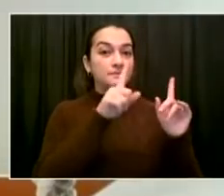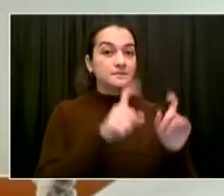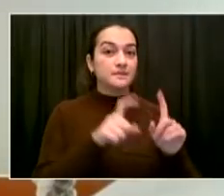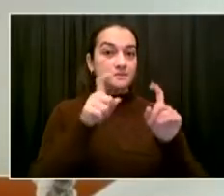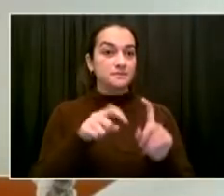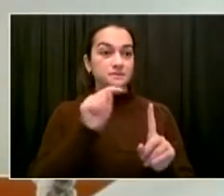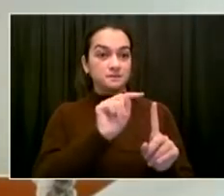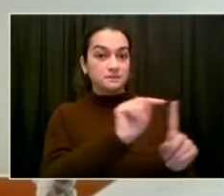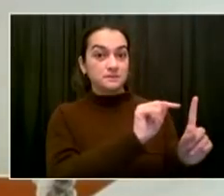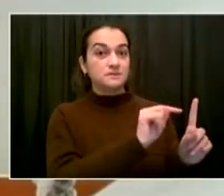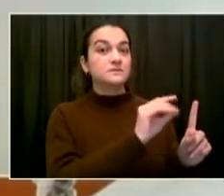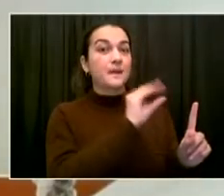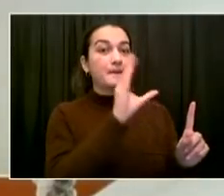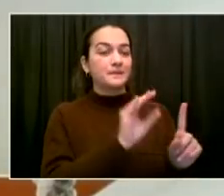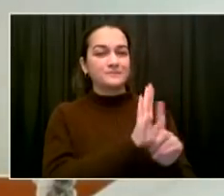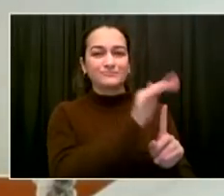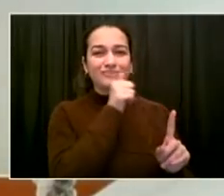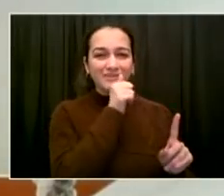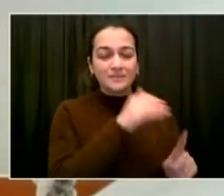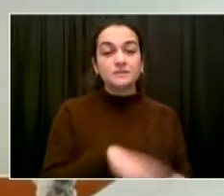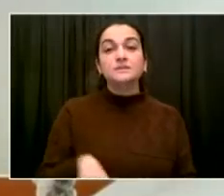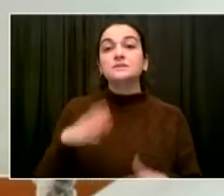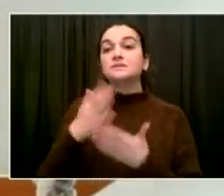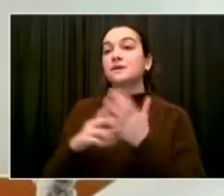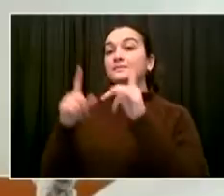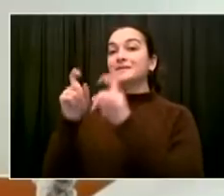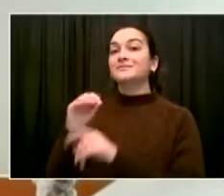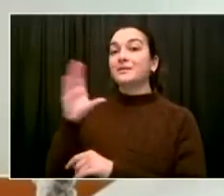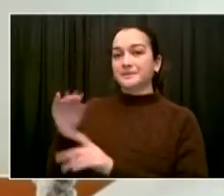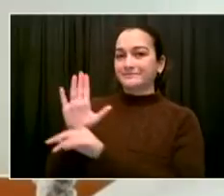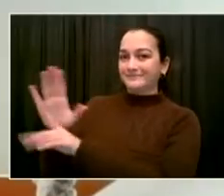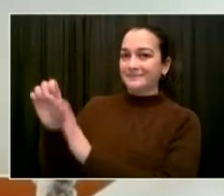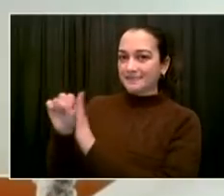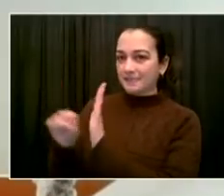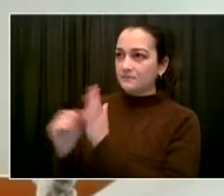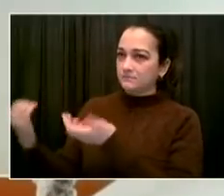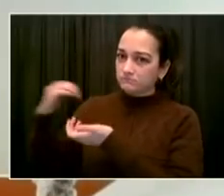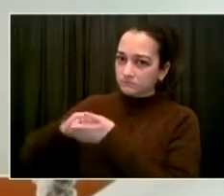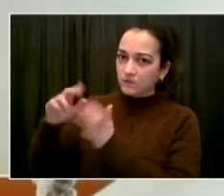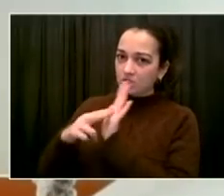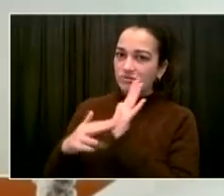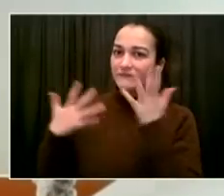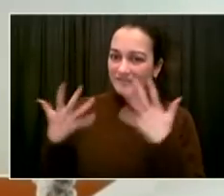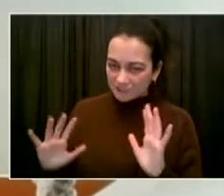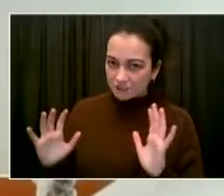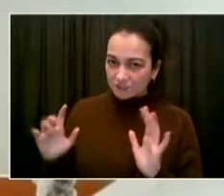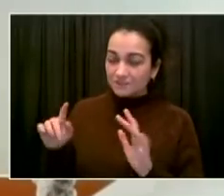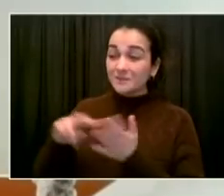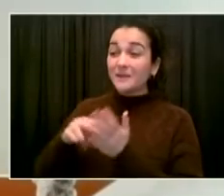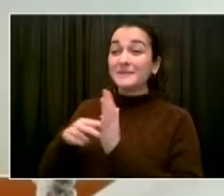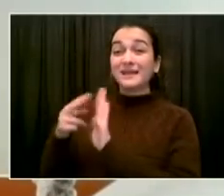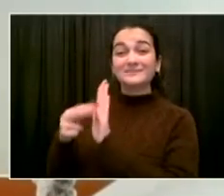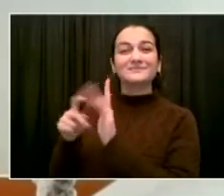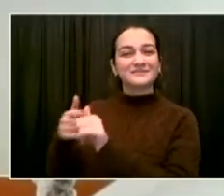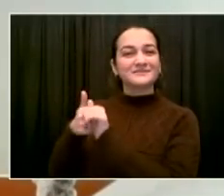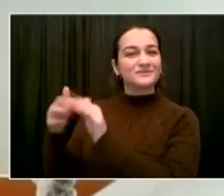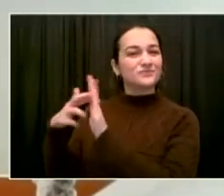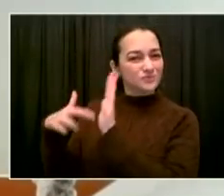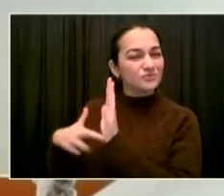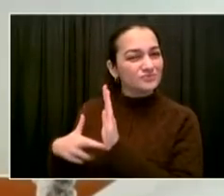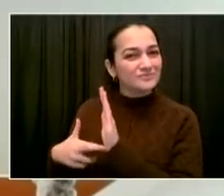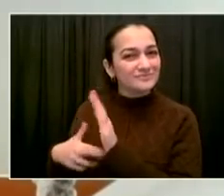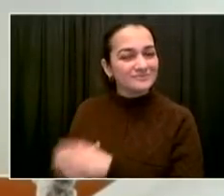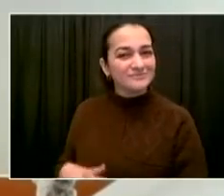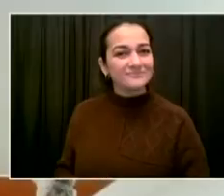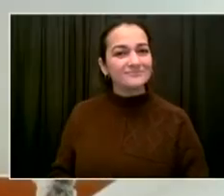this morning, I was aware of that, and we're going to correct that moving forward. There were some staff members that unfortunately fell ill, which is something that we're seeing with Omicron, and therefore